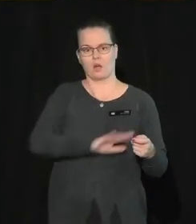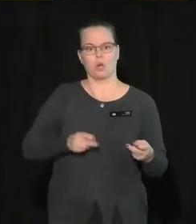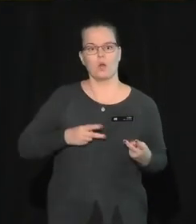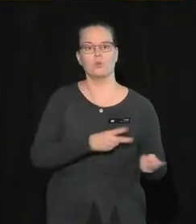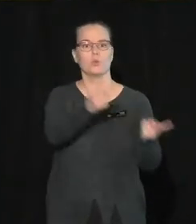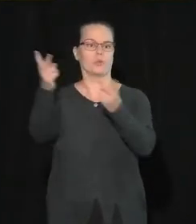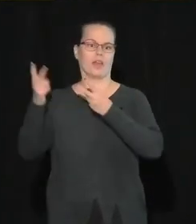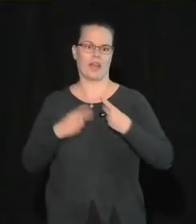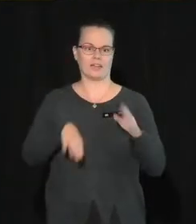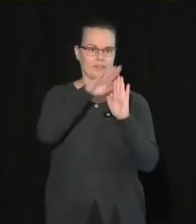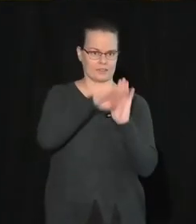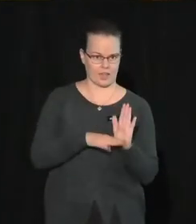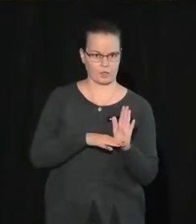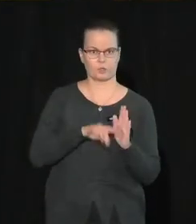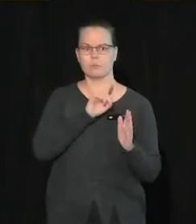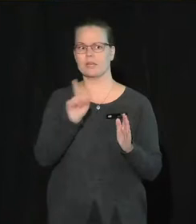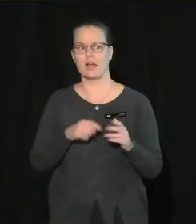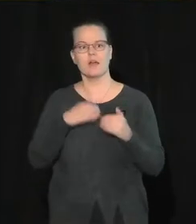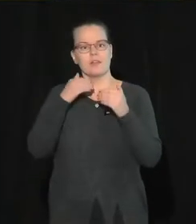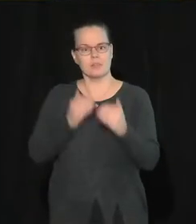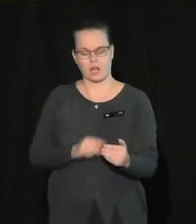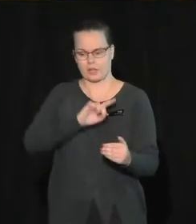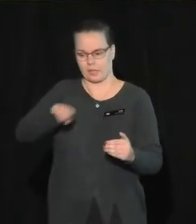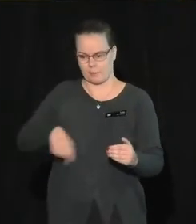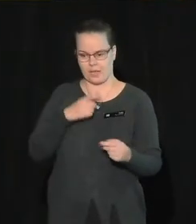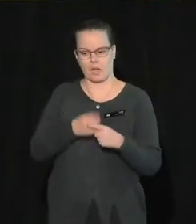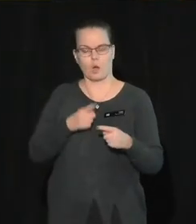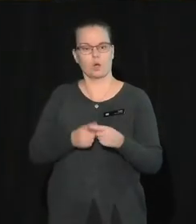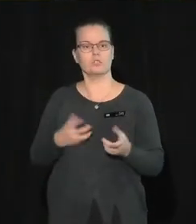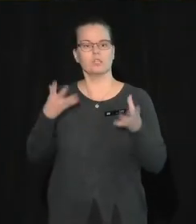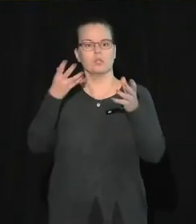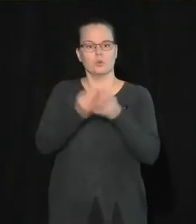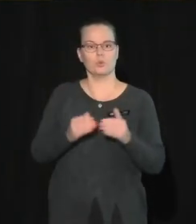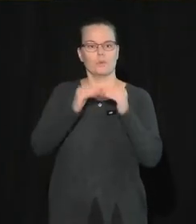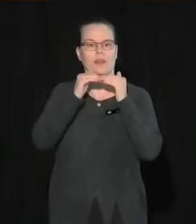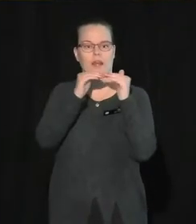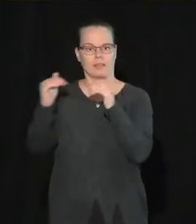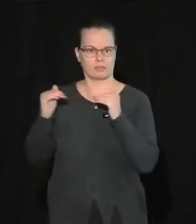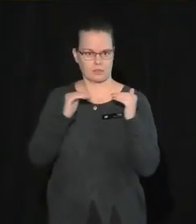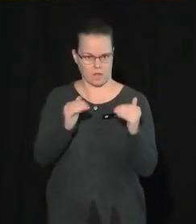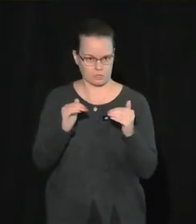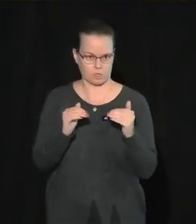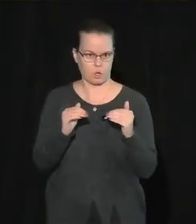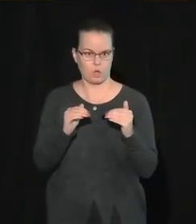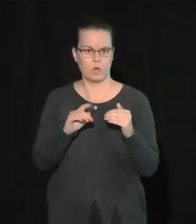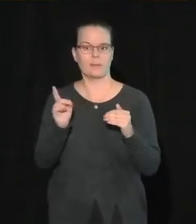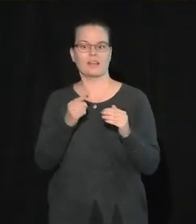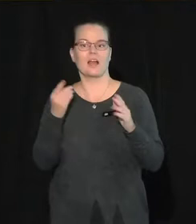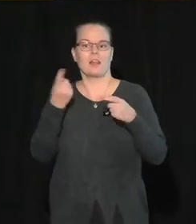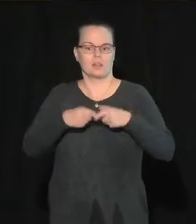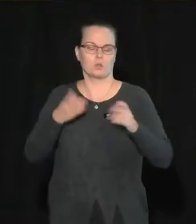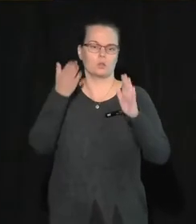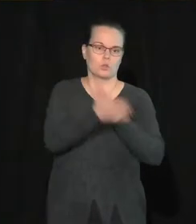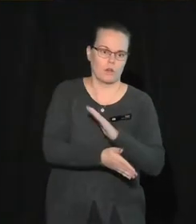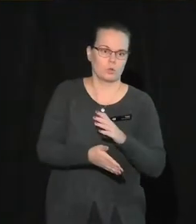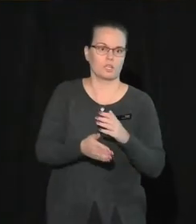to ensure that we have a common level playing field in Europe in relation to accessibility of products